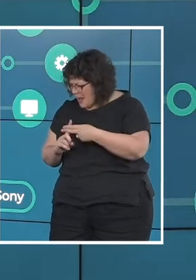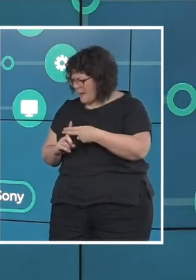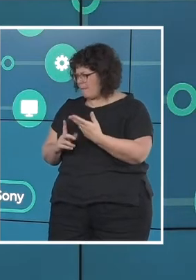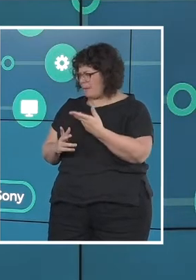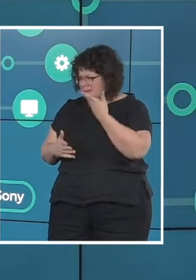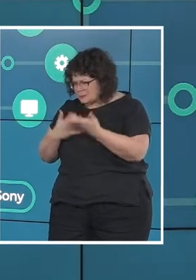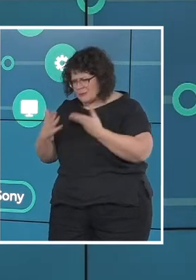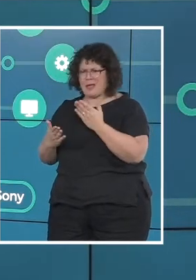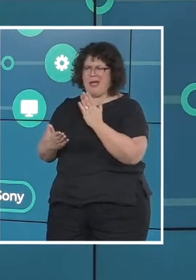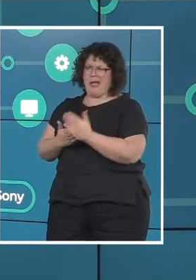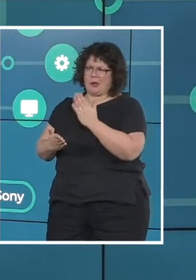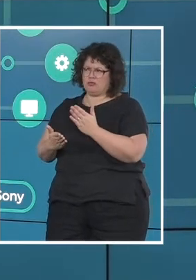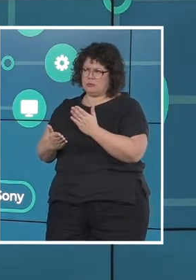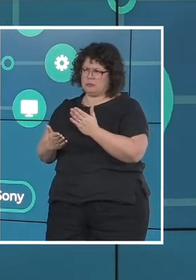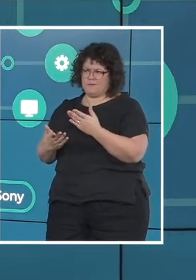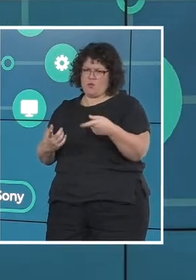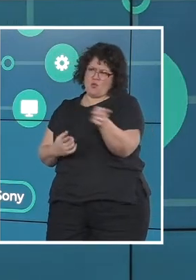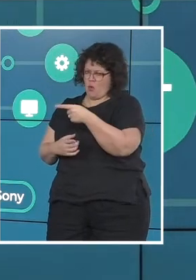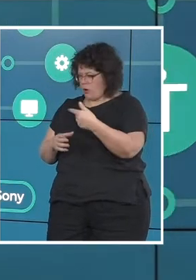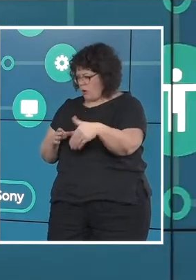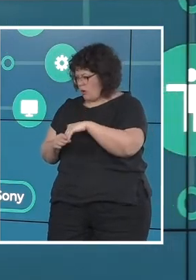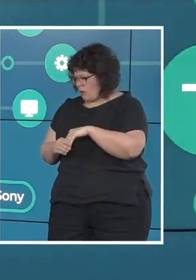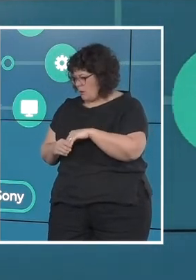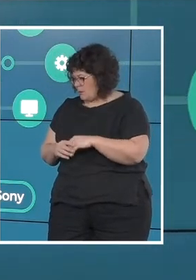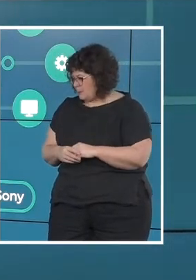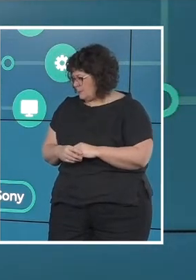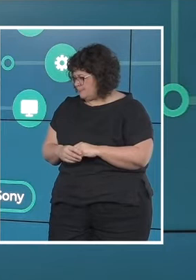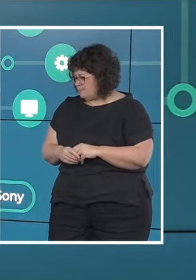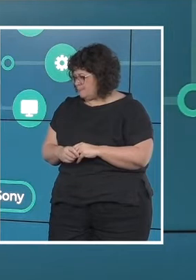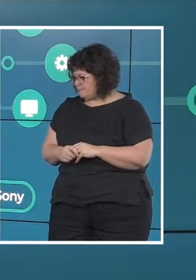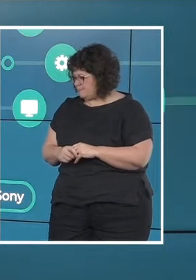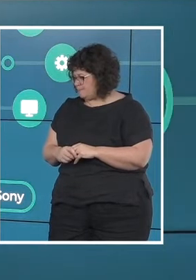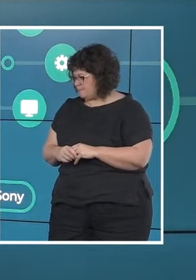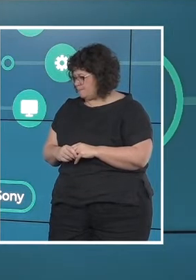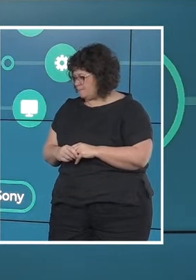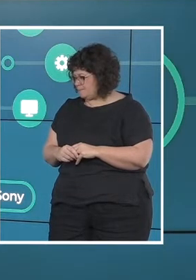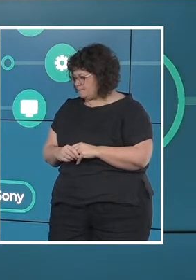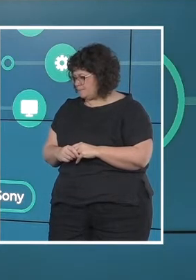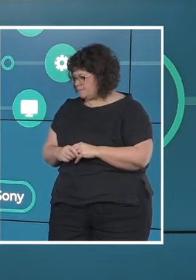the Yahoo Sports site, and 2, they know what is expected on that page.